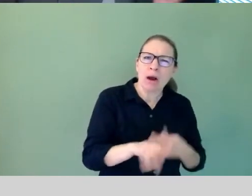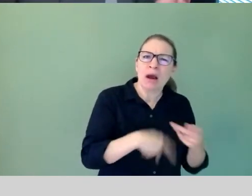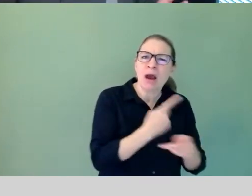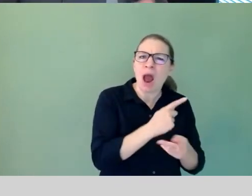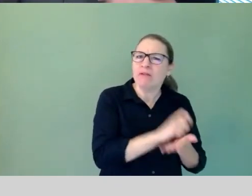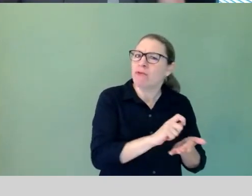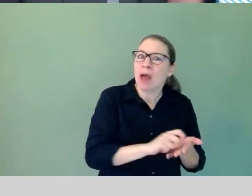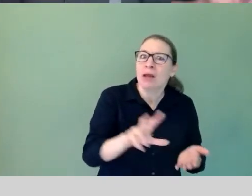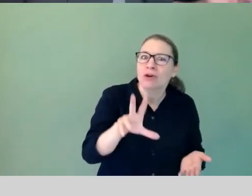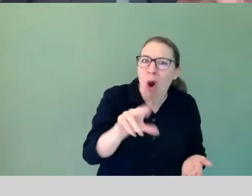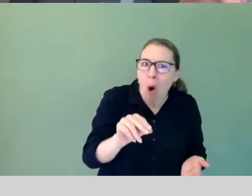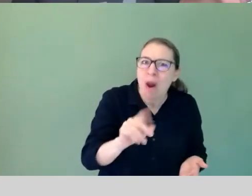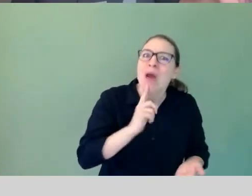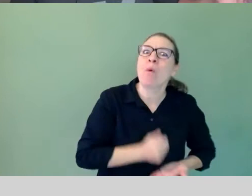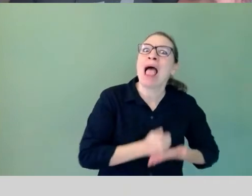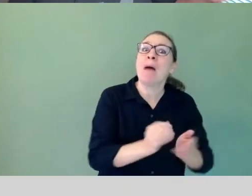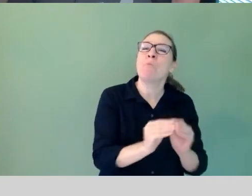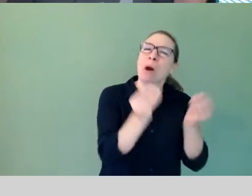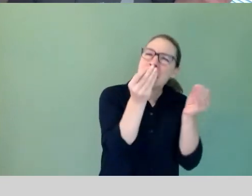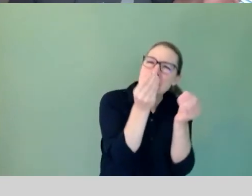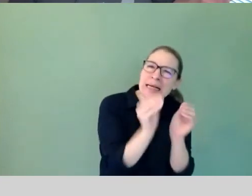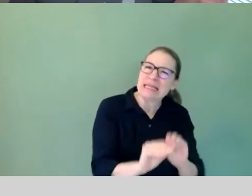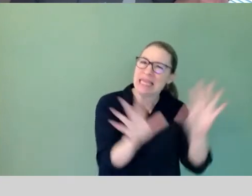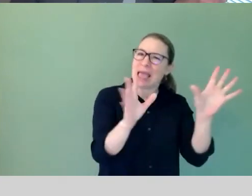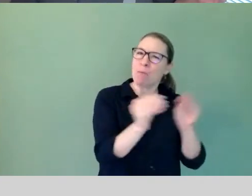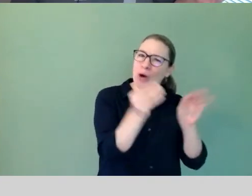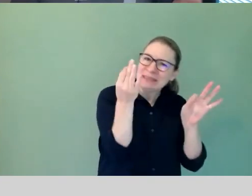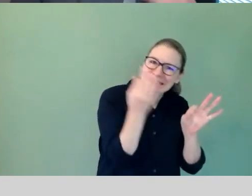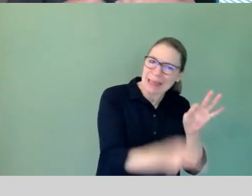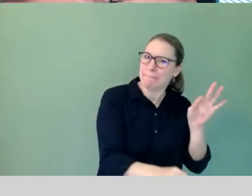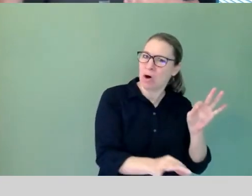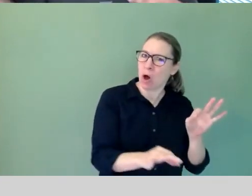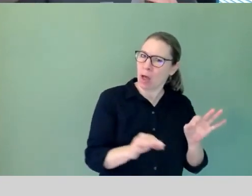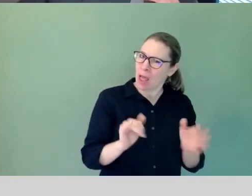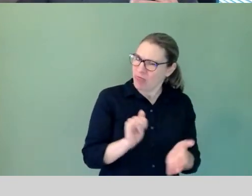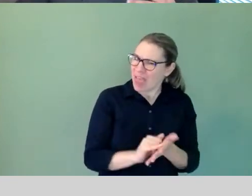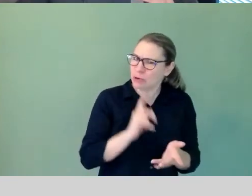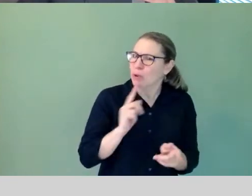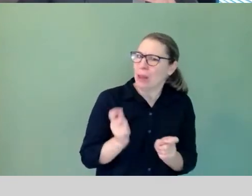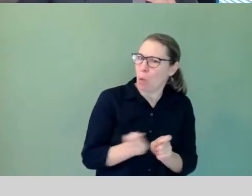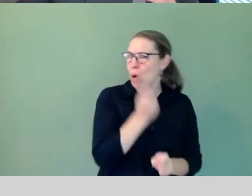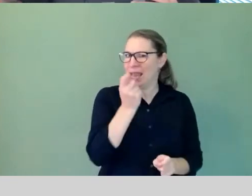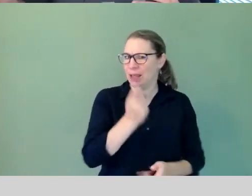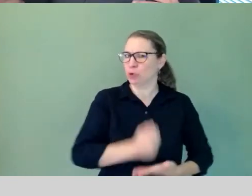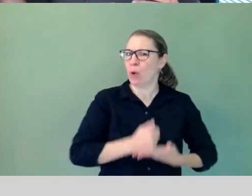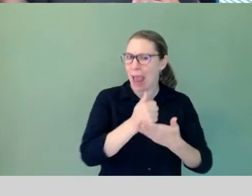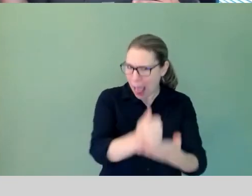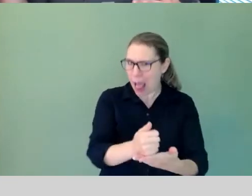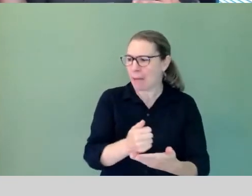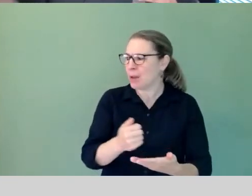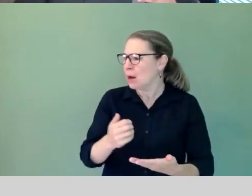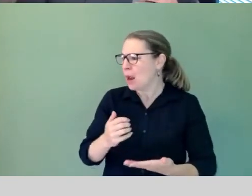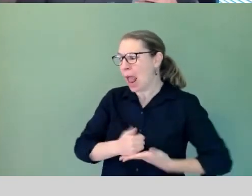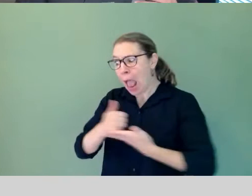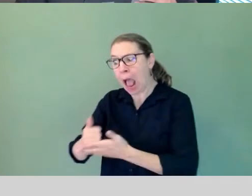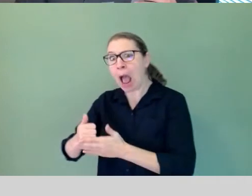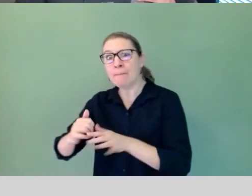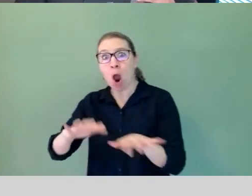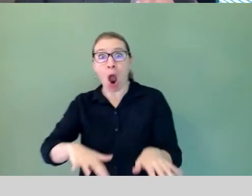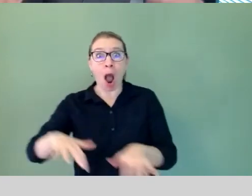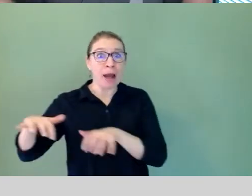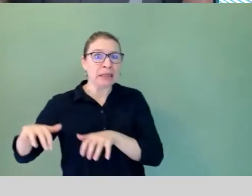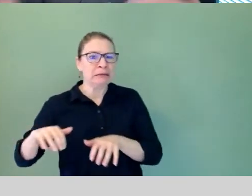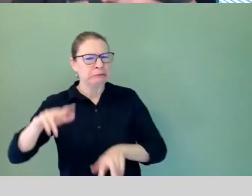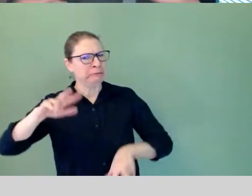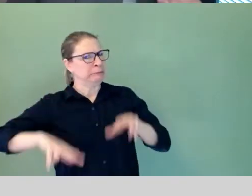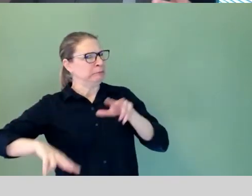It's a win-win. It doesn't affect the people who speak the language natively, and it helps the people who don't speak the language